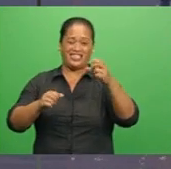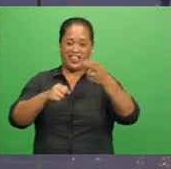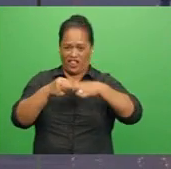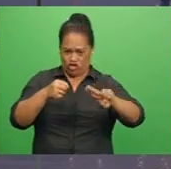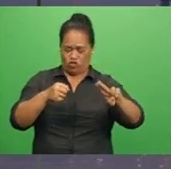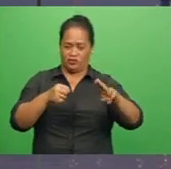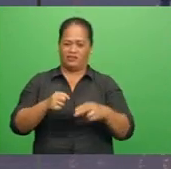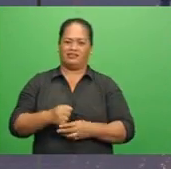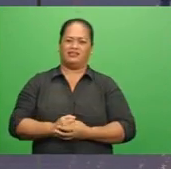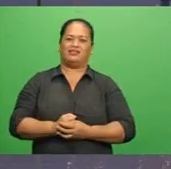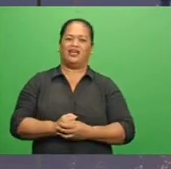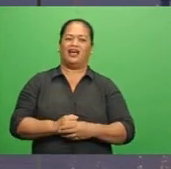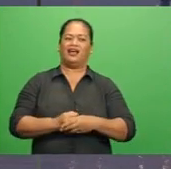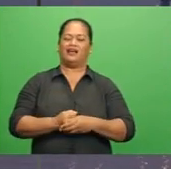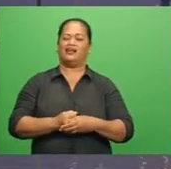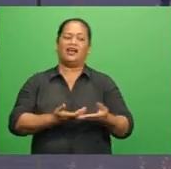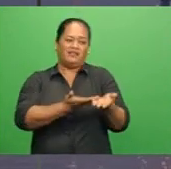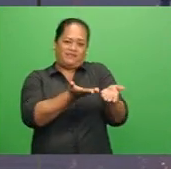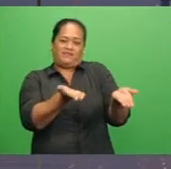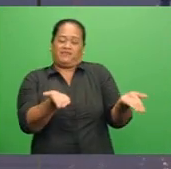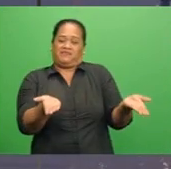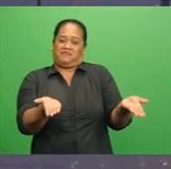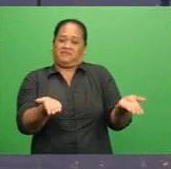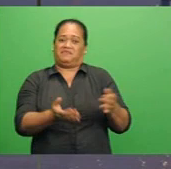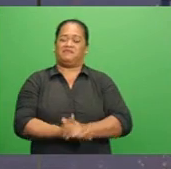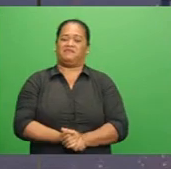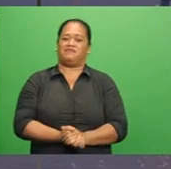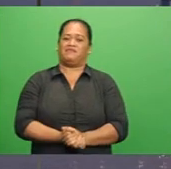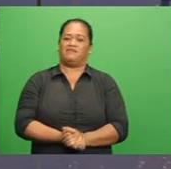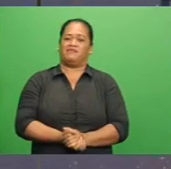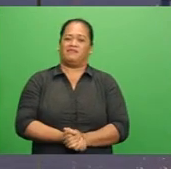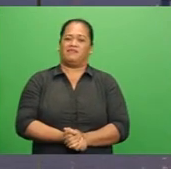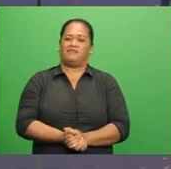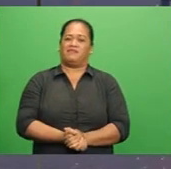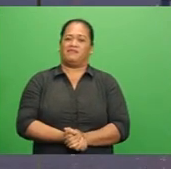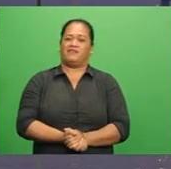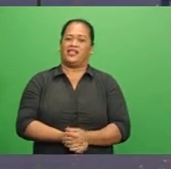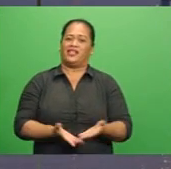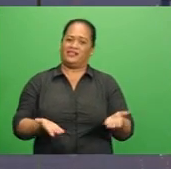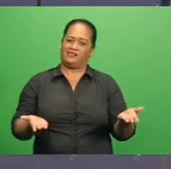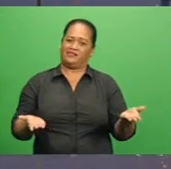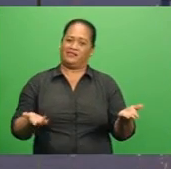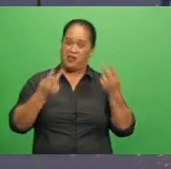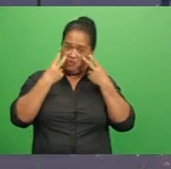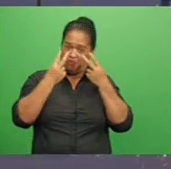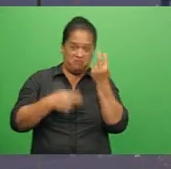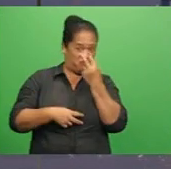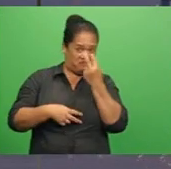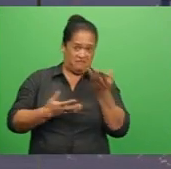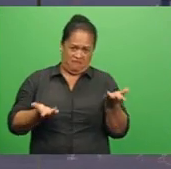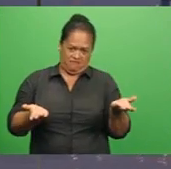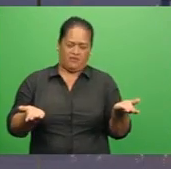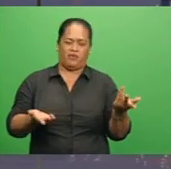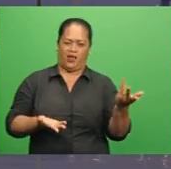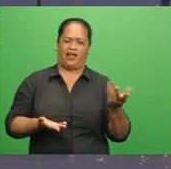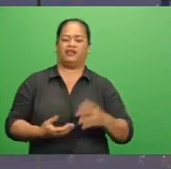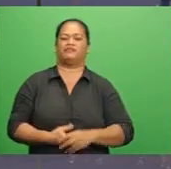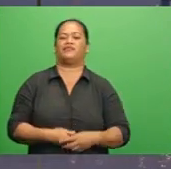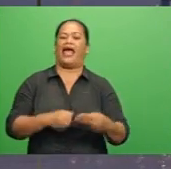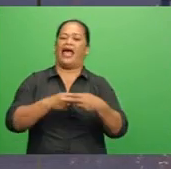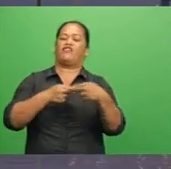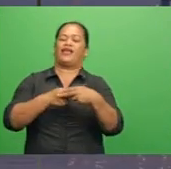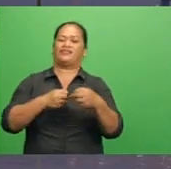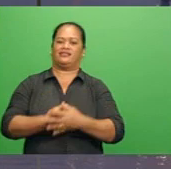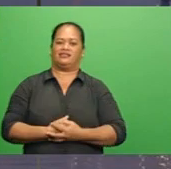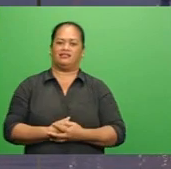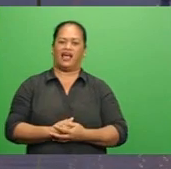fbcnews@fbc.com.fj or share it with us via our various social media accounts including Facebook, Twitter and Instagram. That's your news